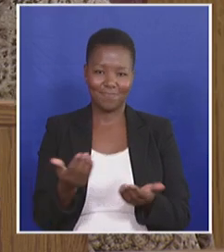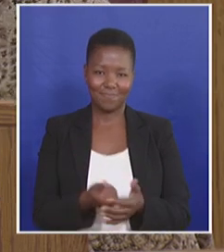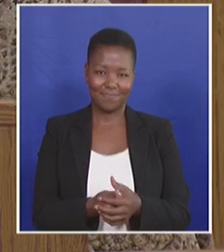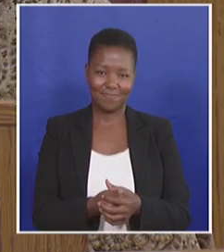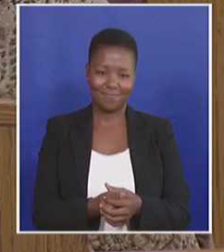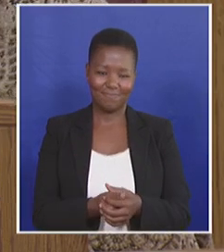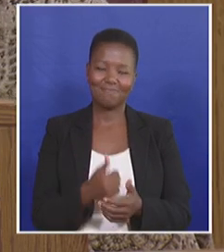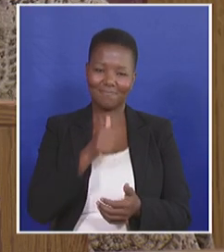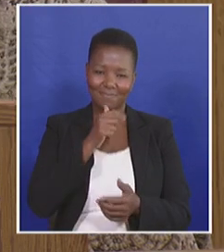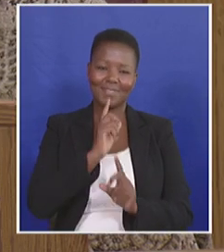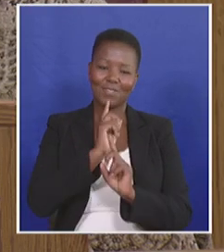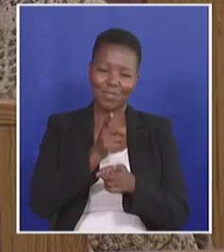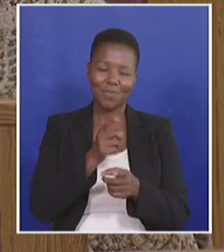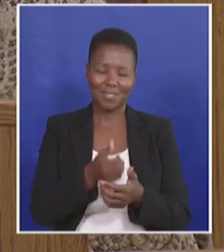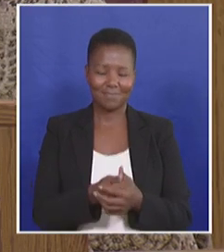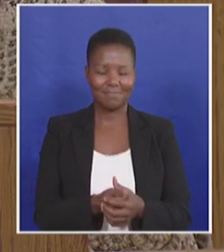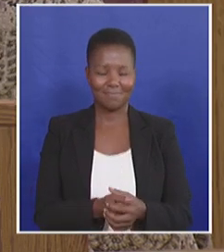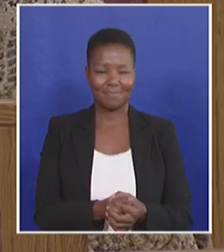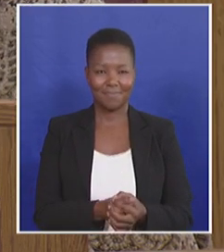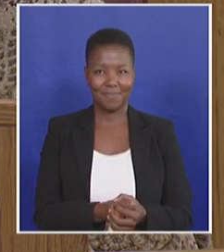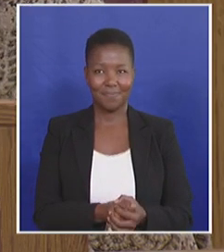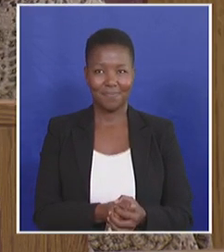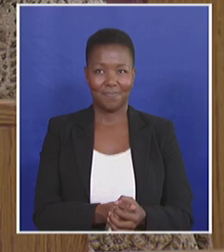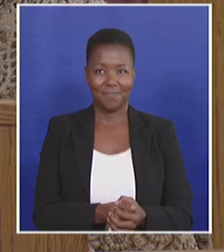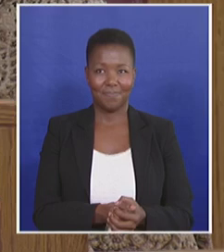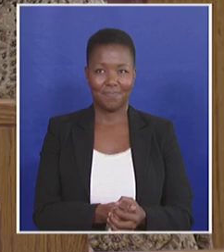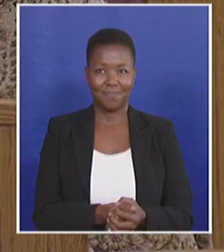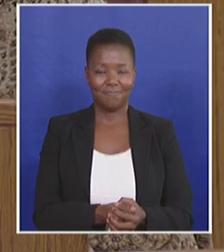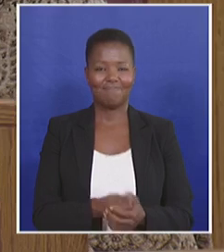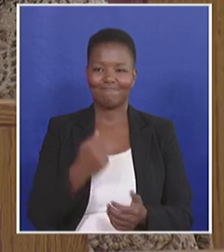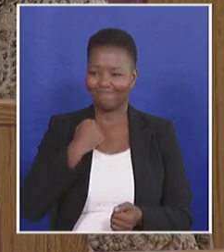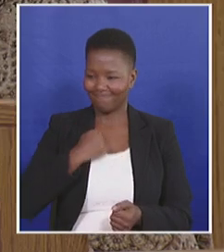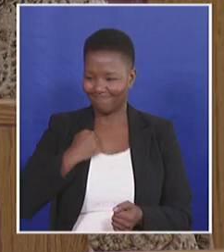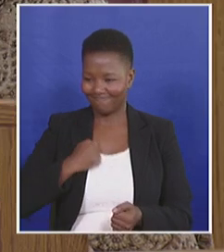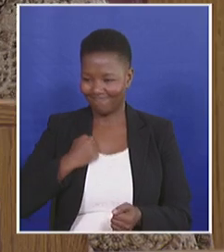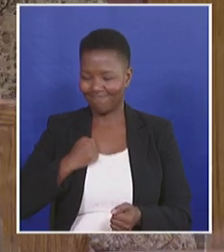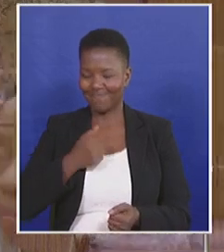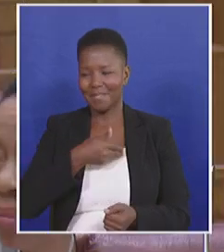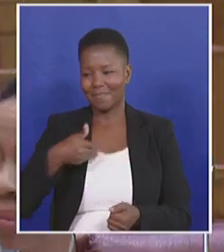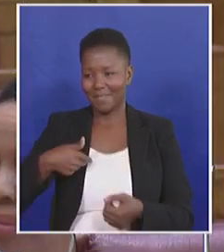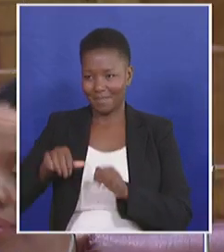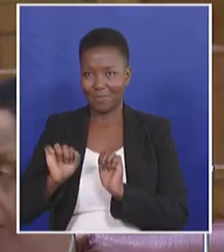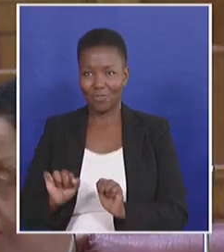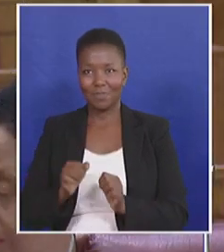And you No, no, just I'm give sorry. us the response. I'm sorry, Madam Chair.